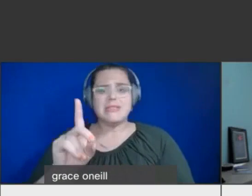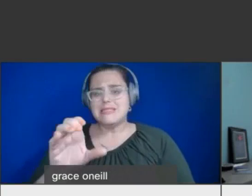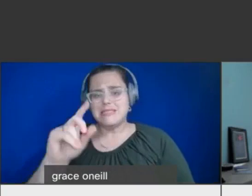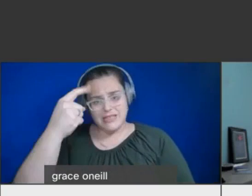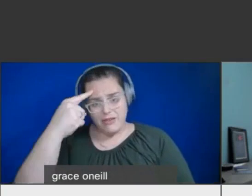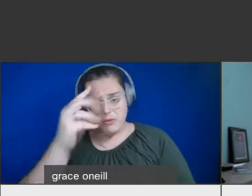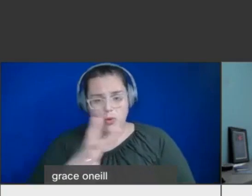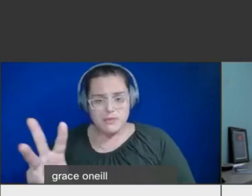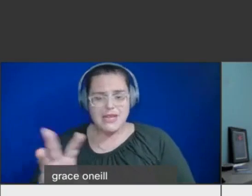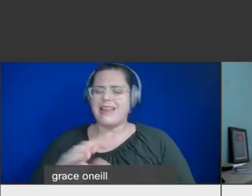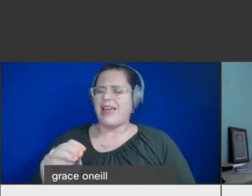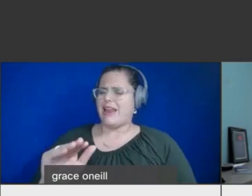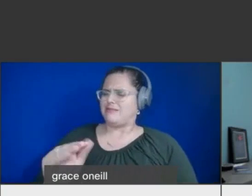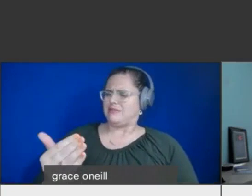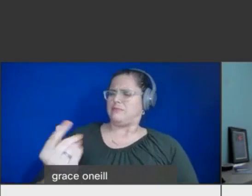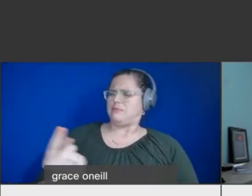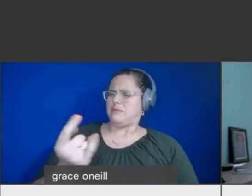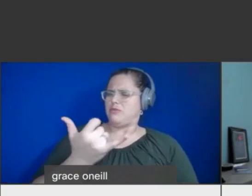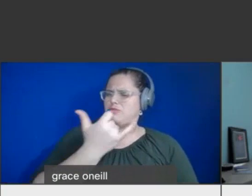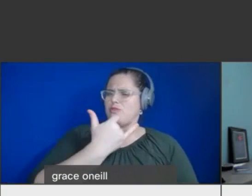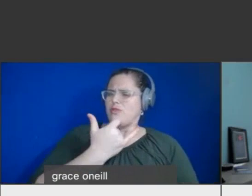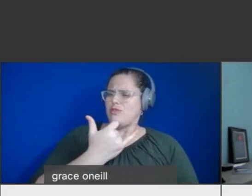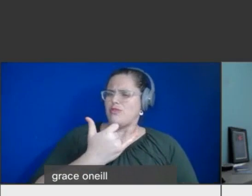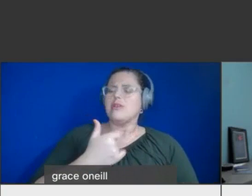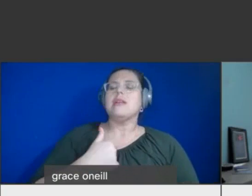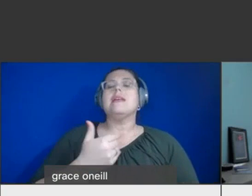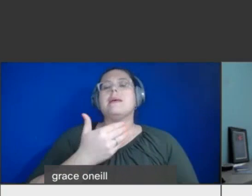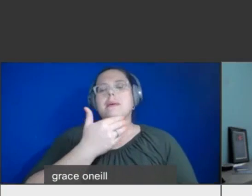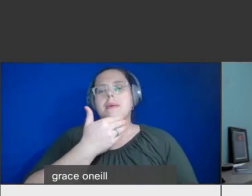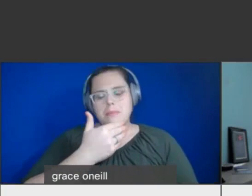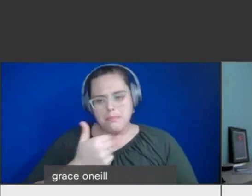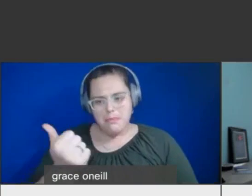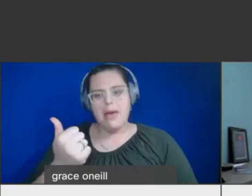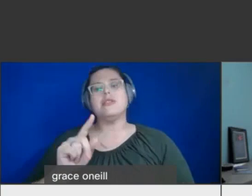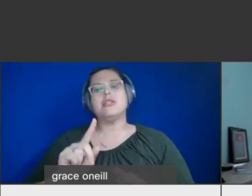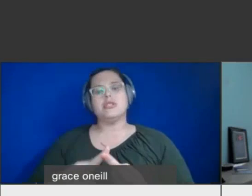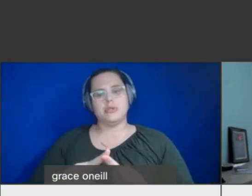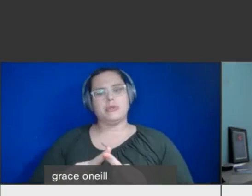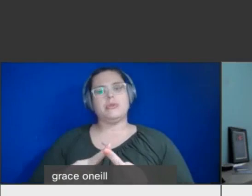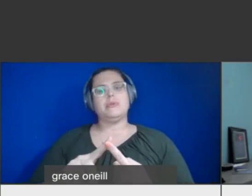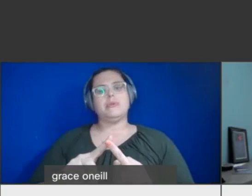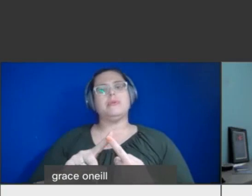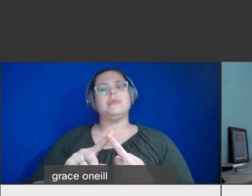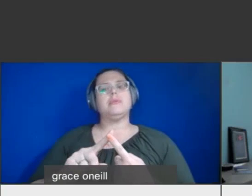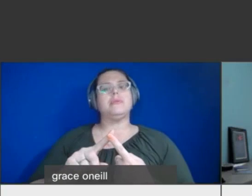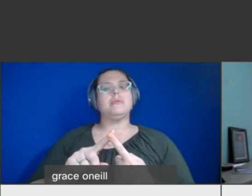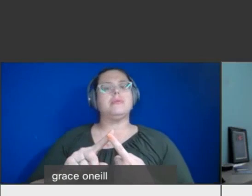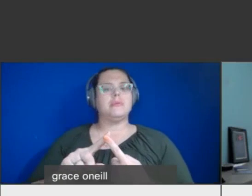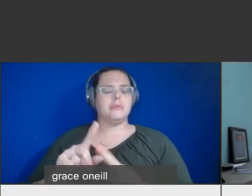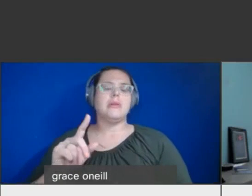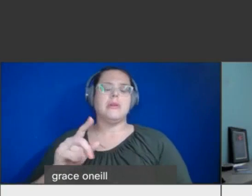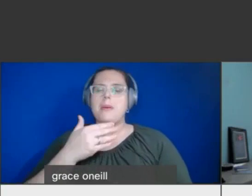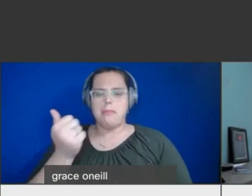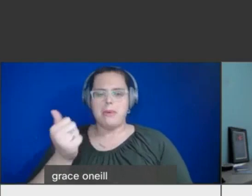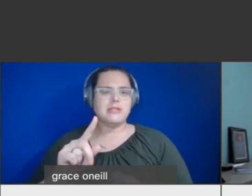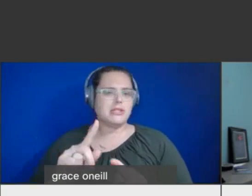and something is amiss, it's best to go through that agency to determine if they are experiencing technical difficulties or something similar.